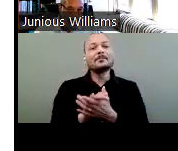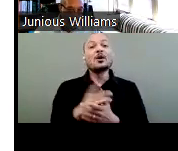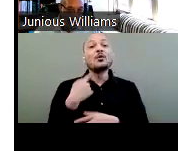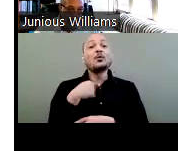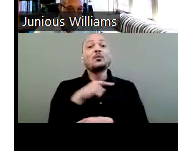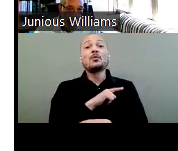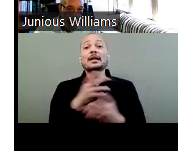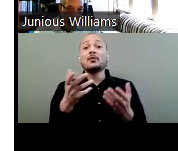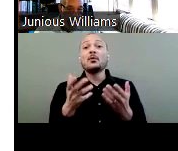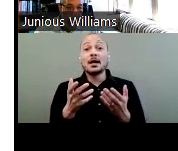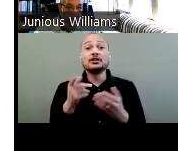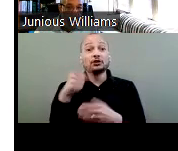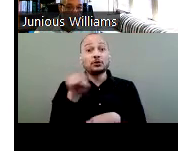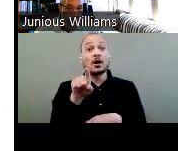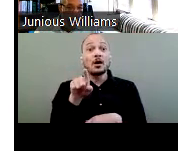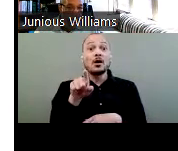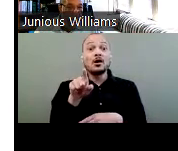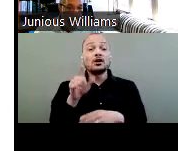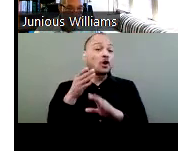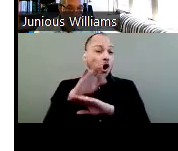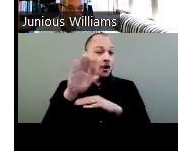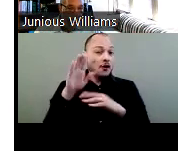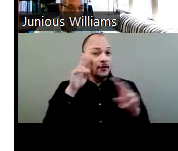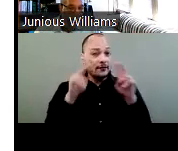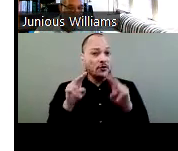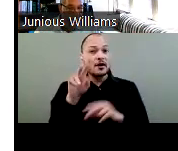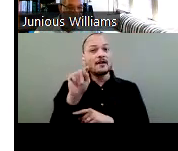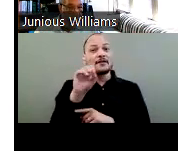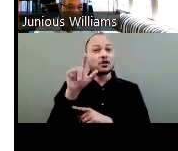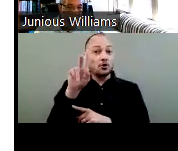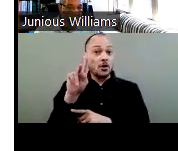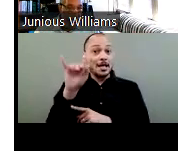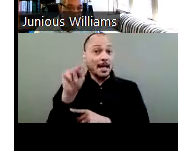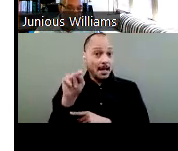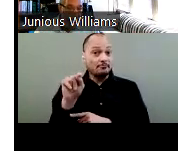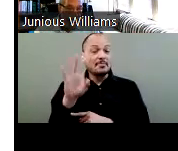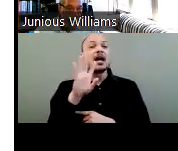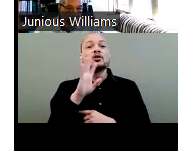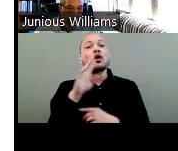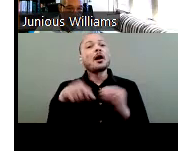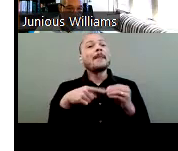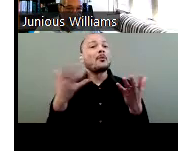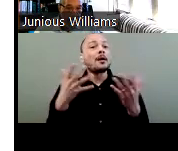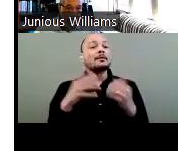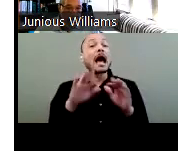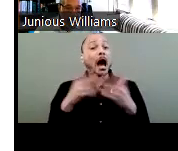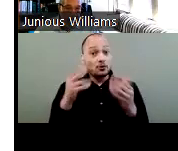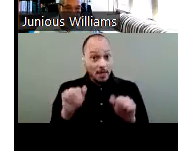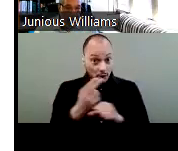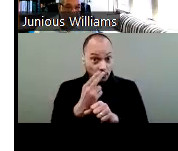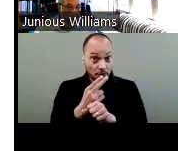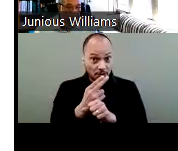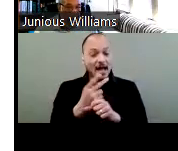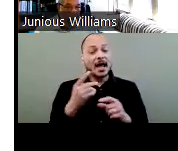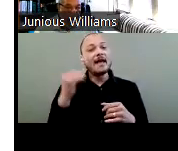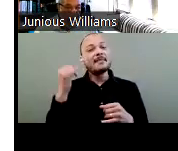get you into an overview of the toolkit and talk a bit about how you might put it to use, and then